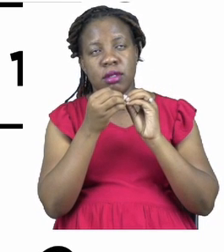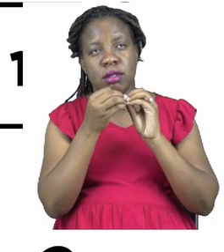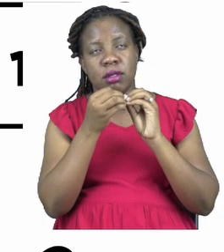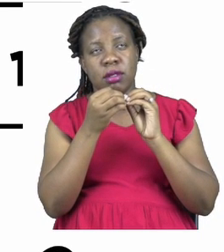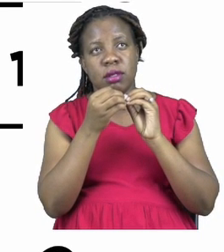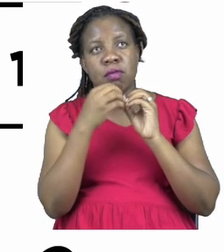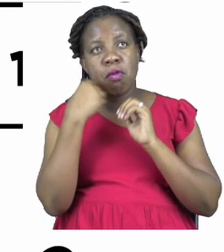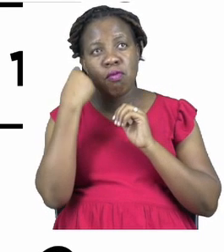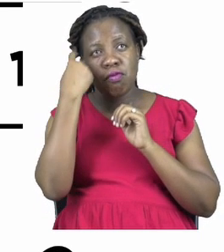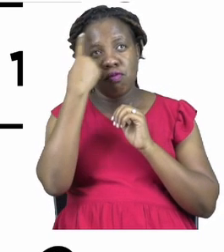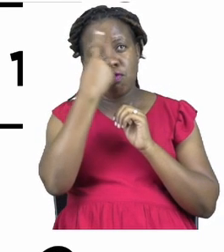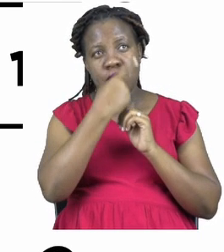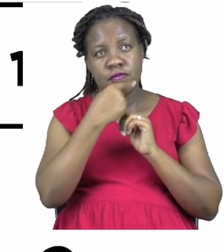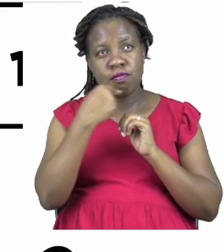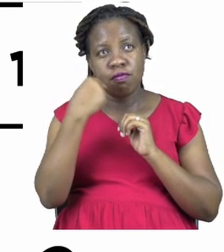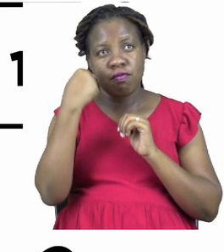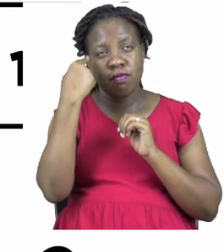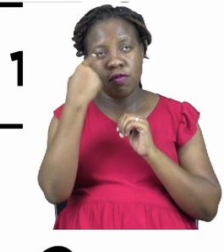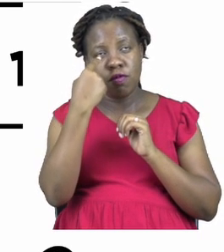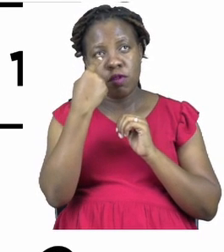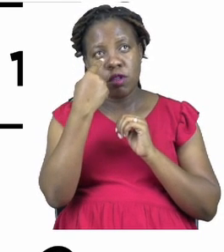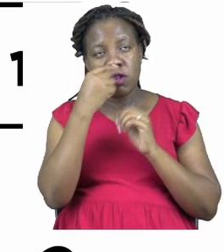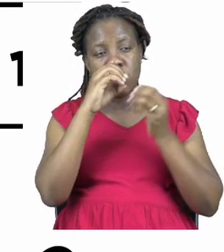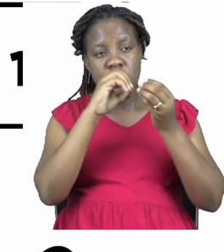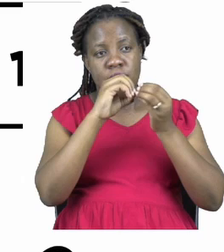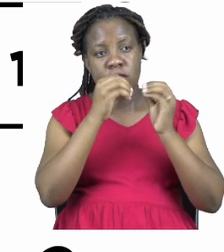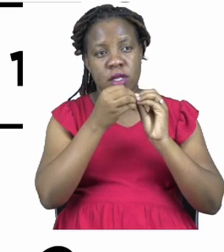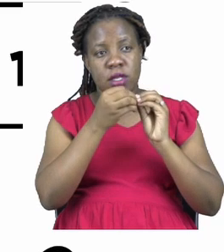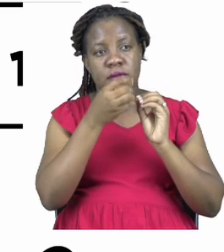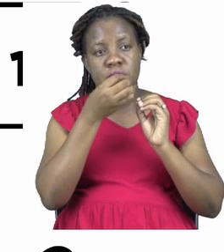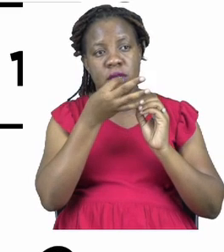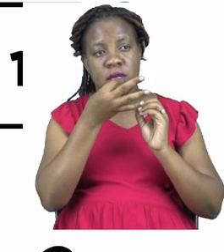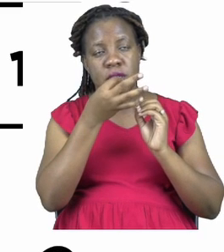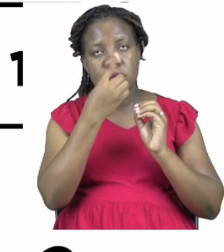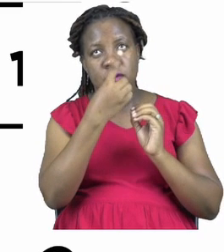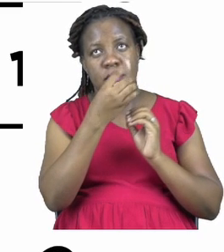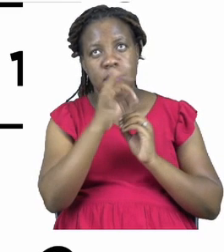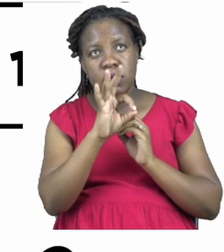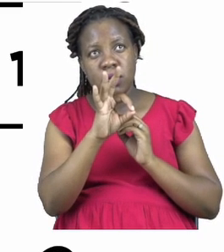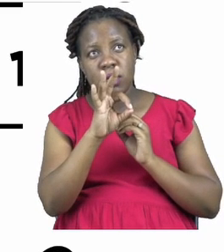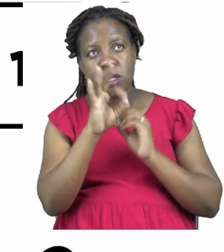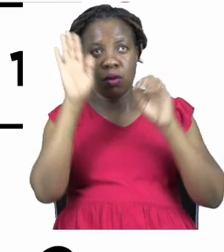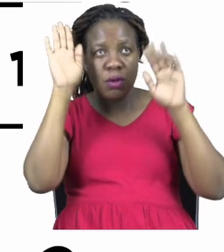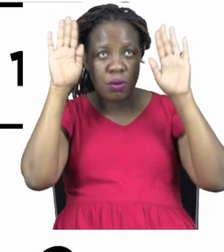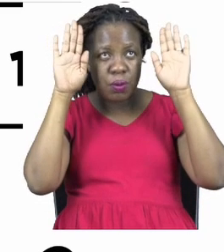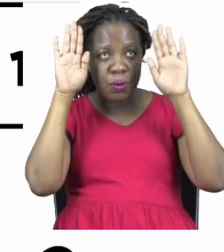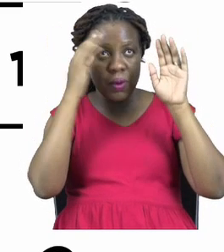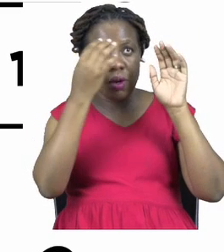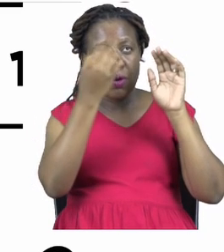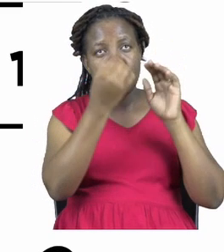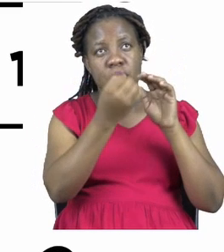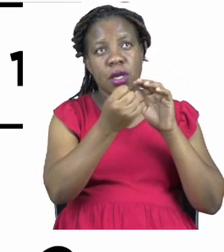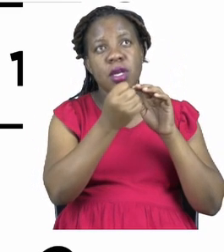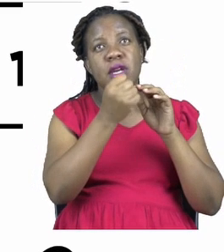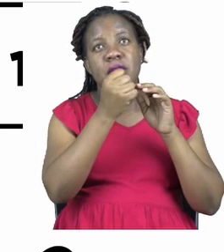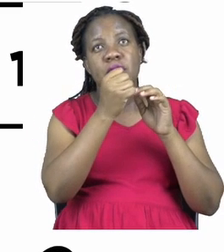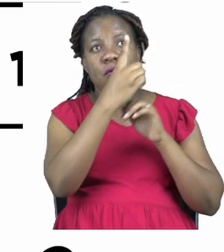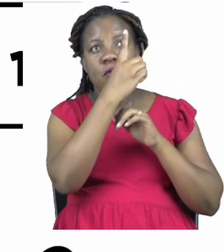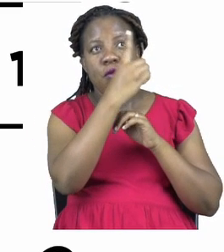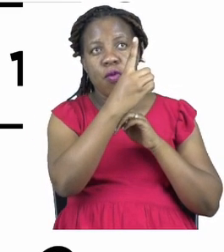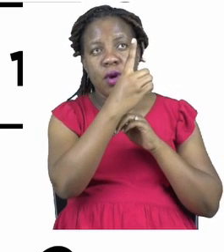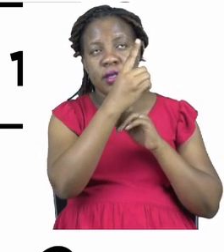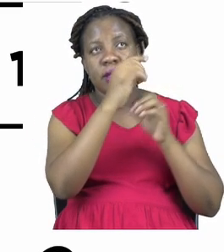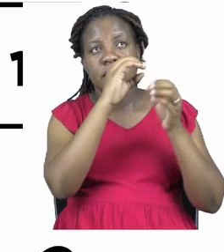that need to be on the ears and then using 19 that bonds them together. It's our job to find the other